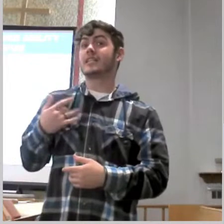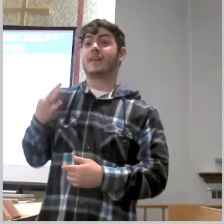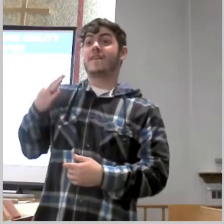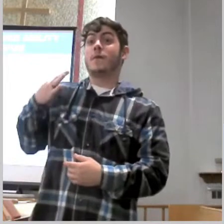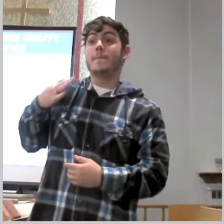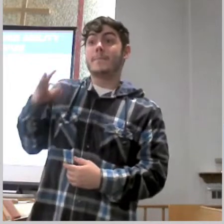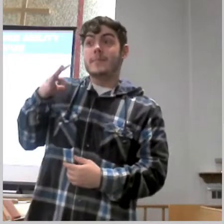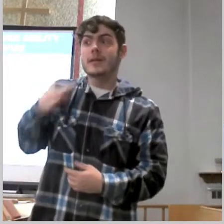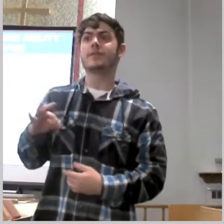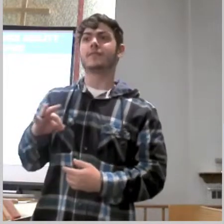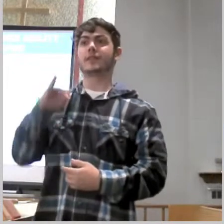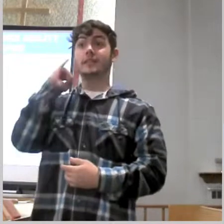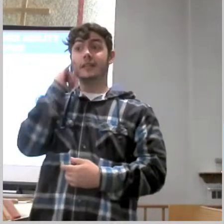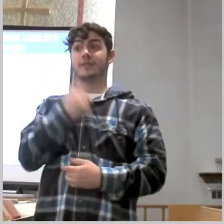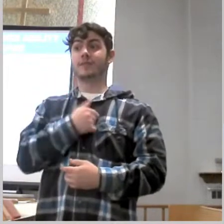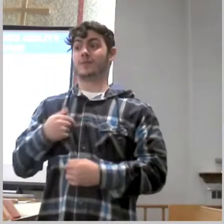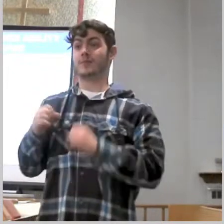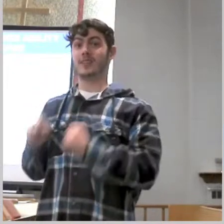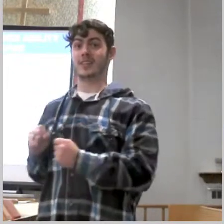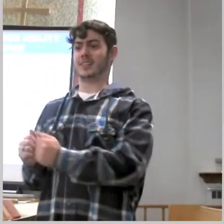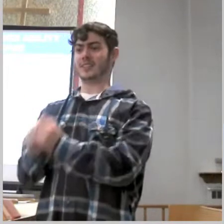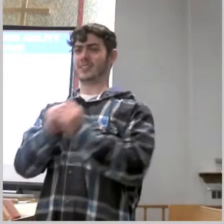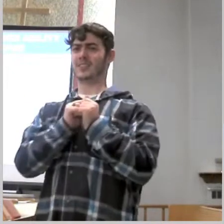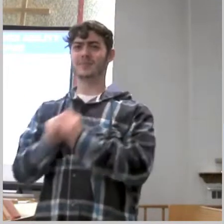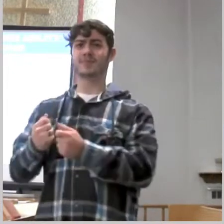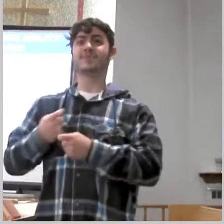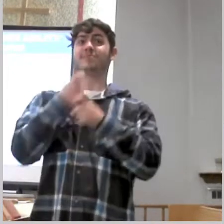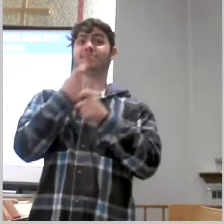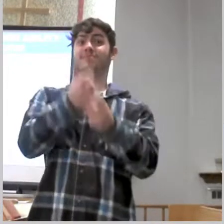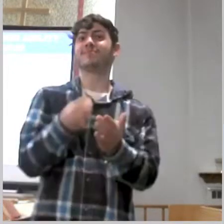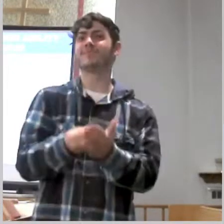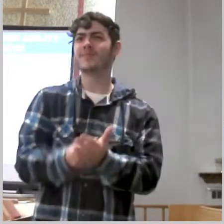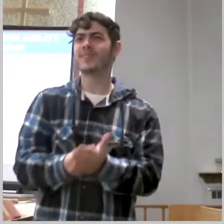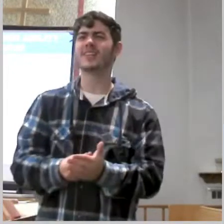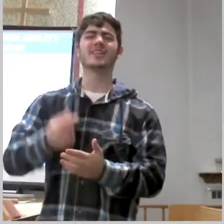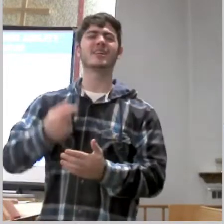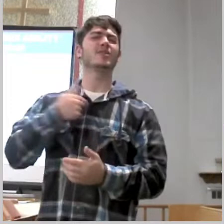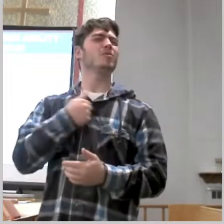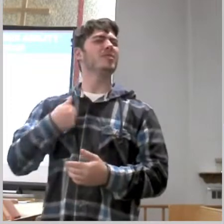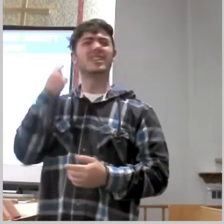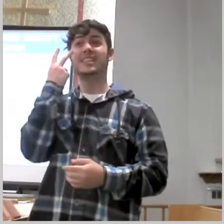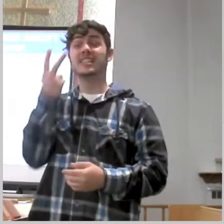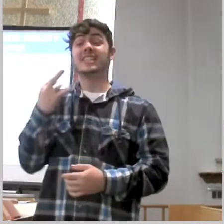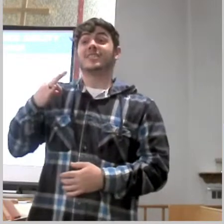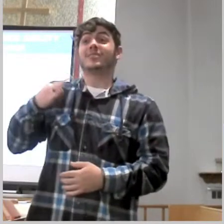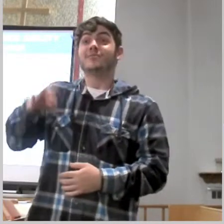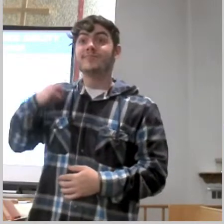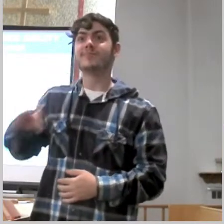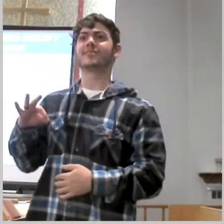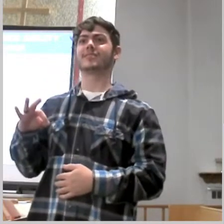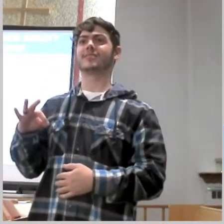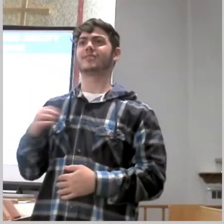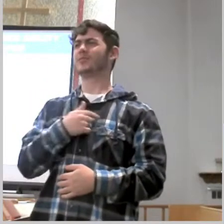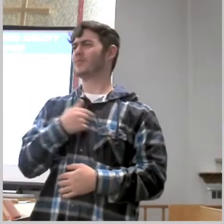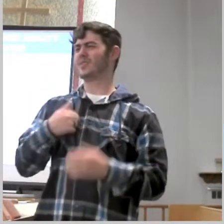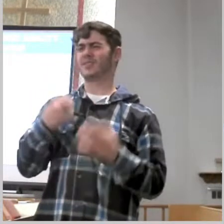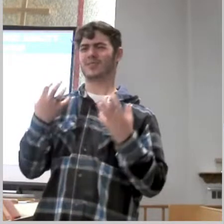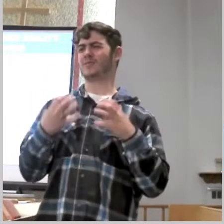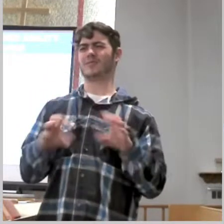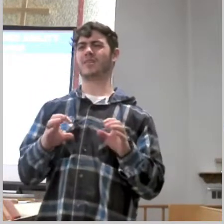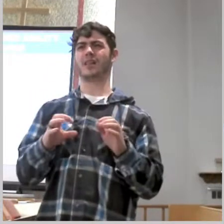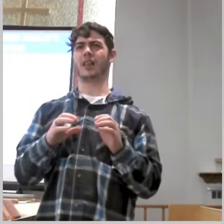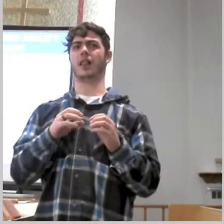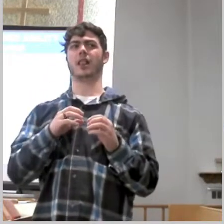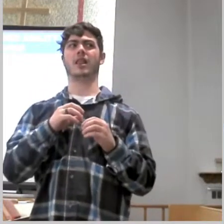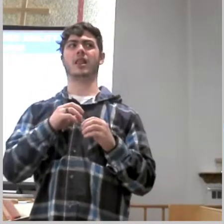can share collectively in this ministry to help out our brothers and sisters. We don't want to be opted out.